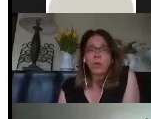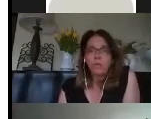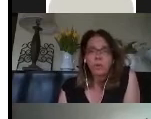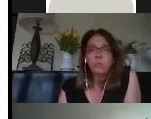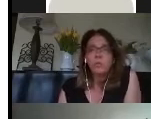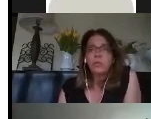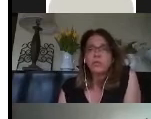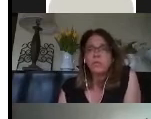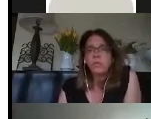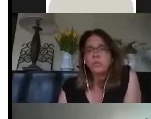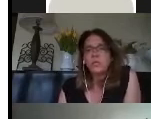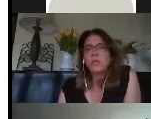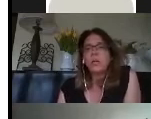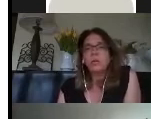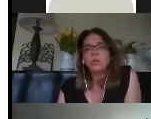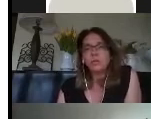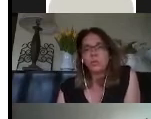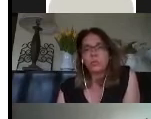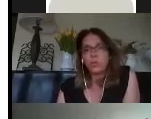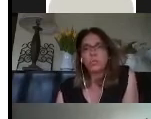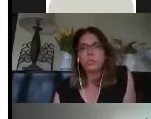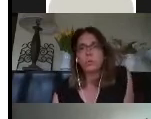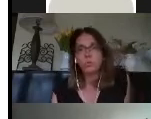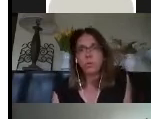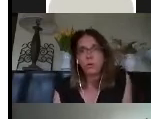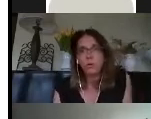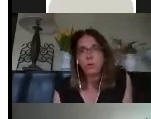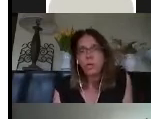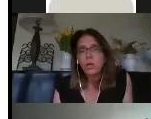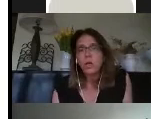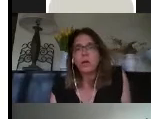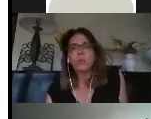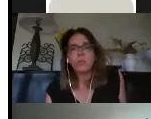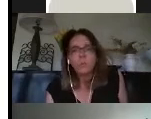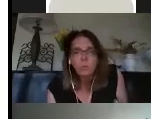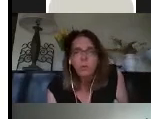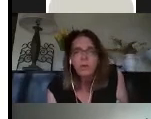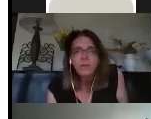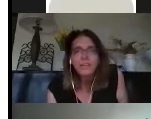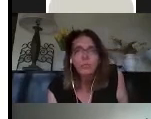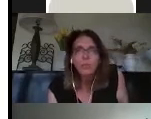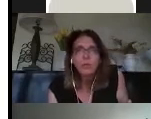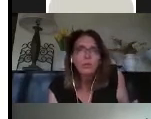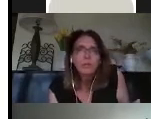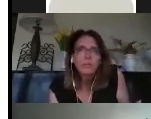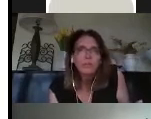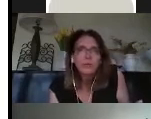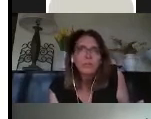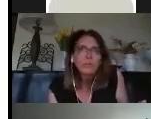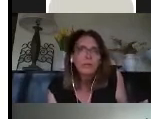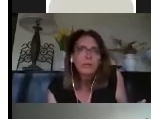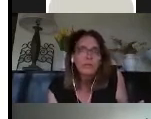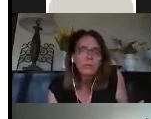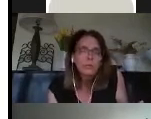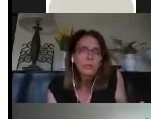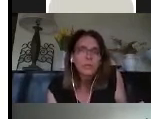aids in traffic calming because it visually narrows the street. And when you narrow you know, have that. That's why people travel slower as you